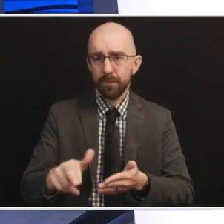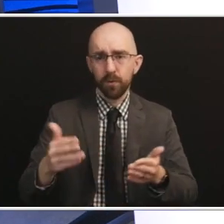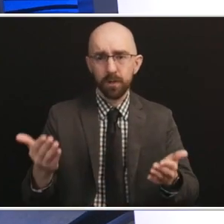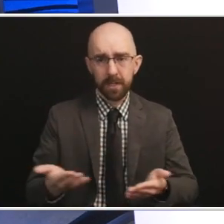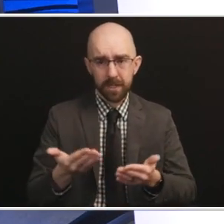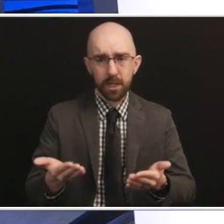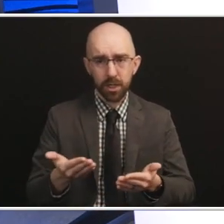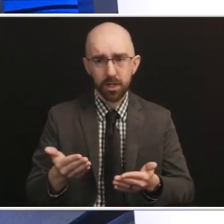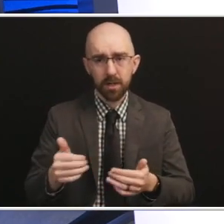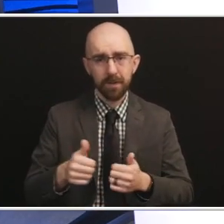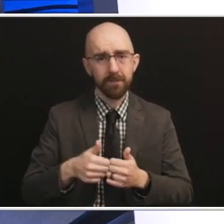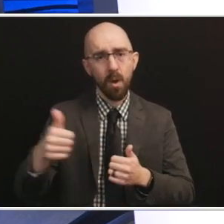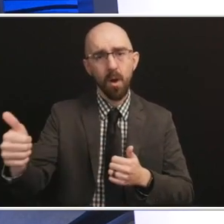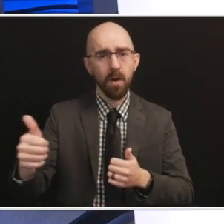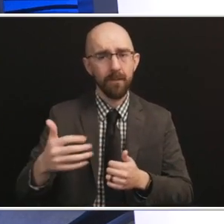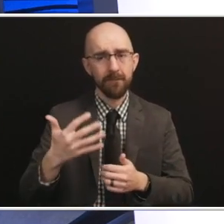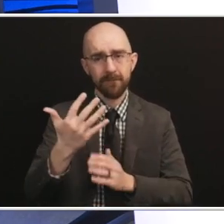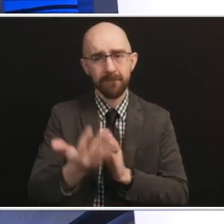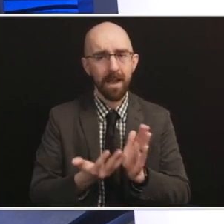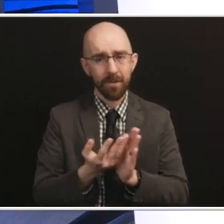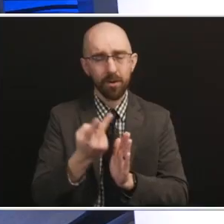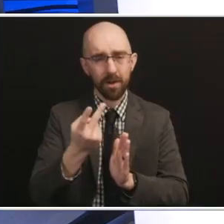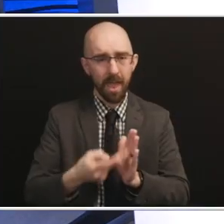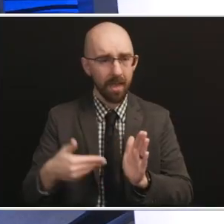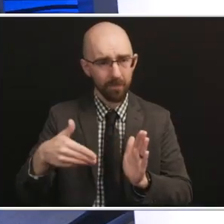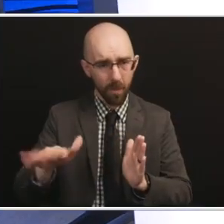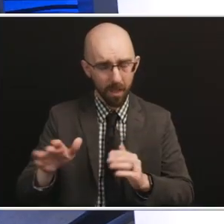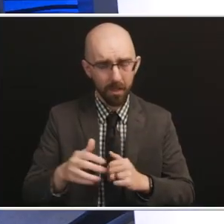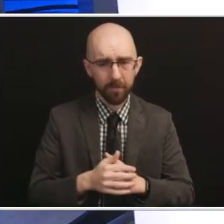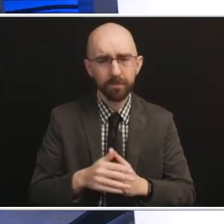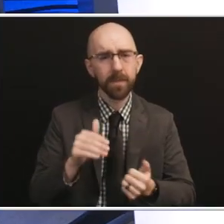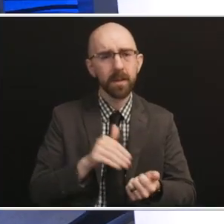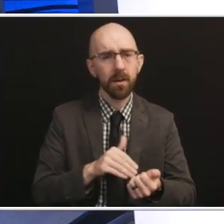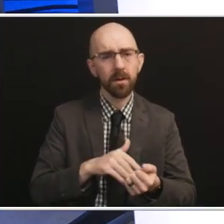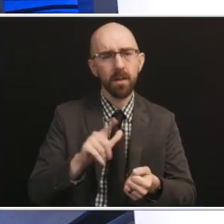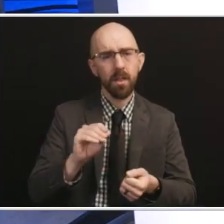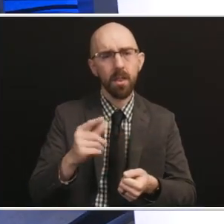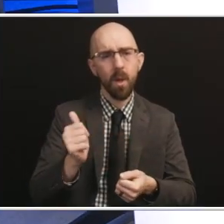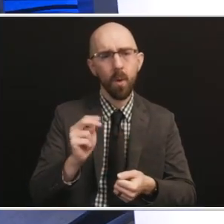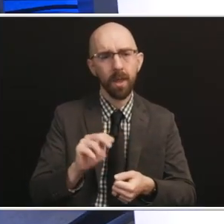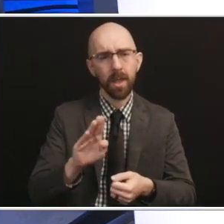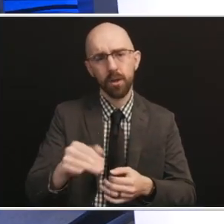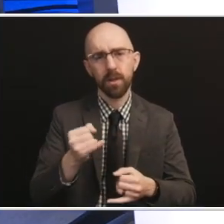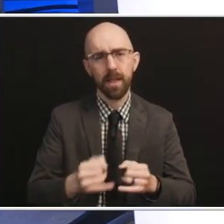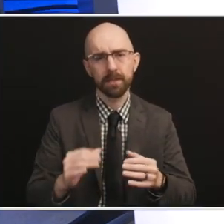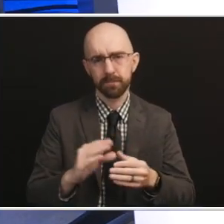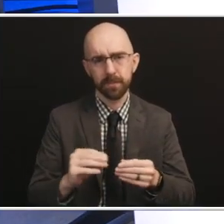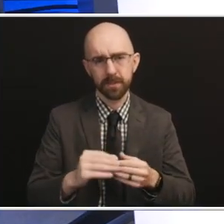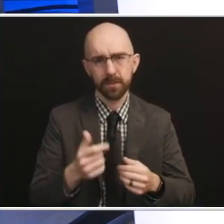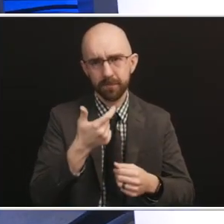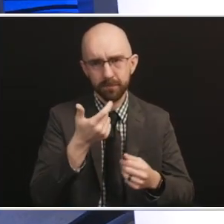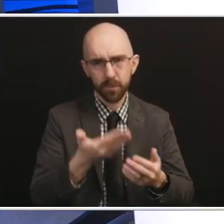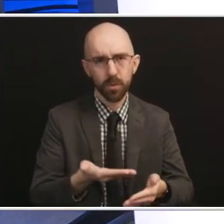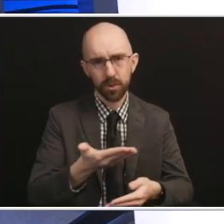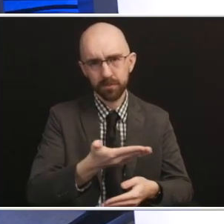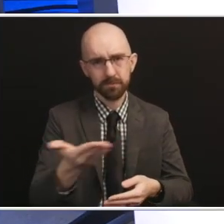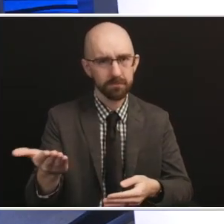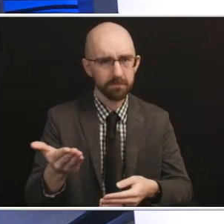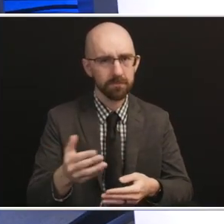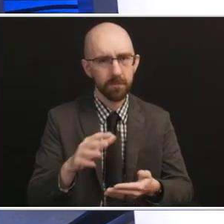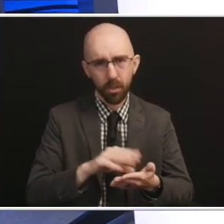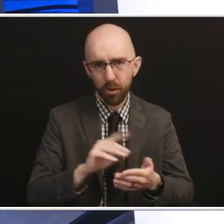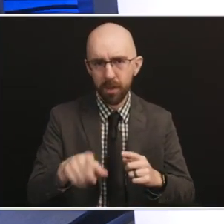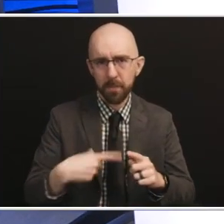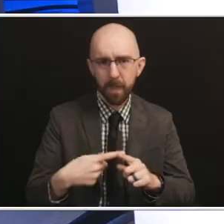away, at 5.5 hour drive away. Dr. Logan, what's your final message to our viewers who are watching and learning about